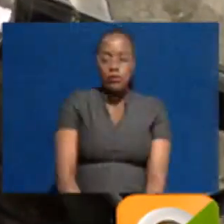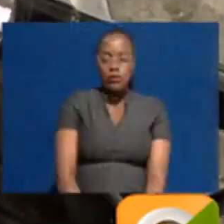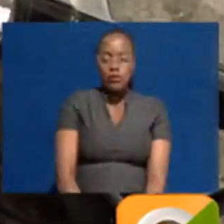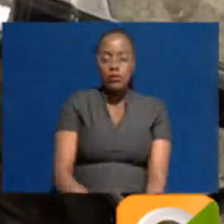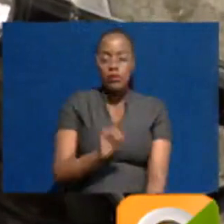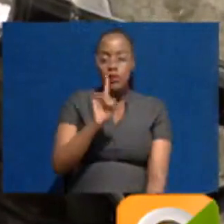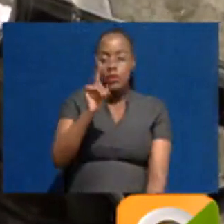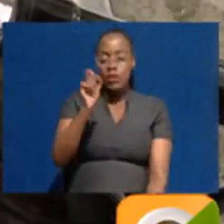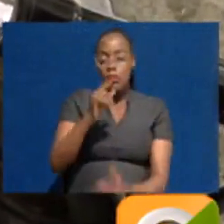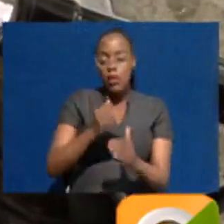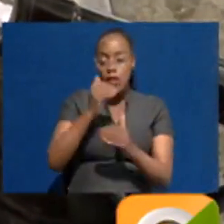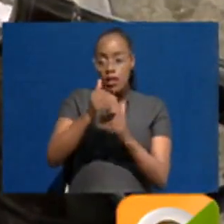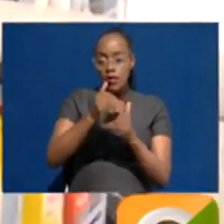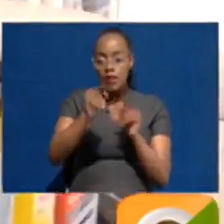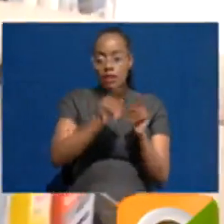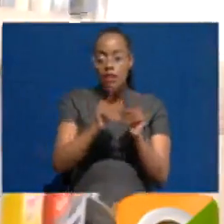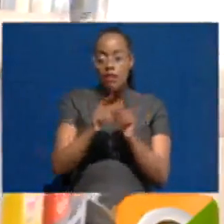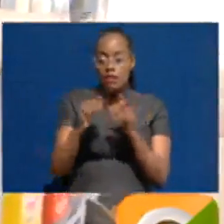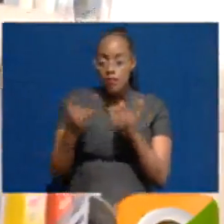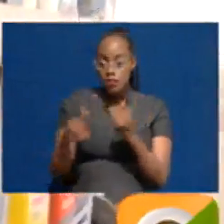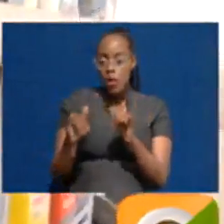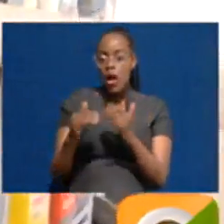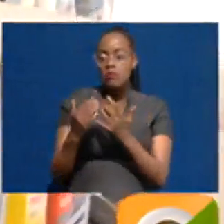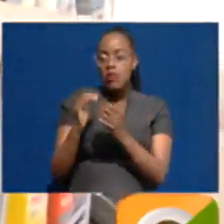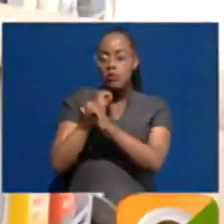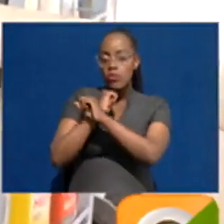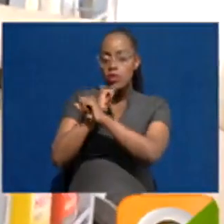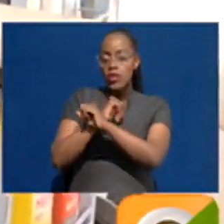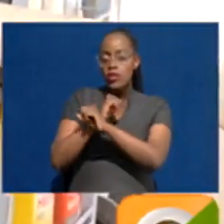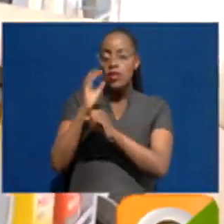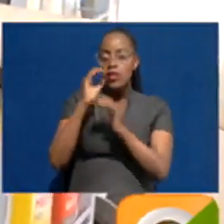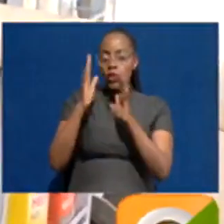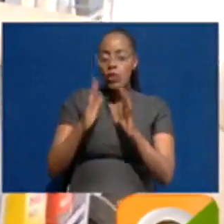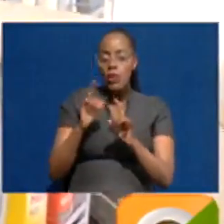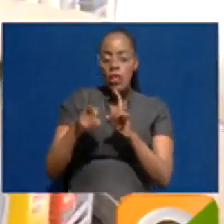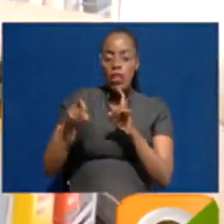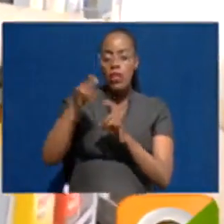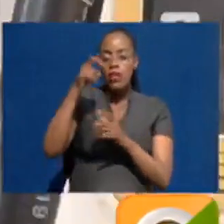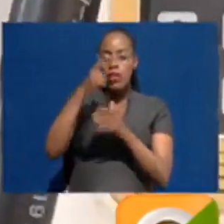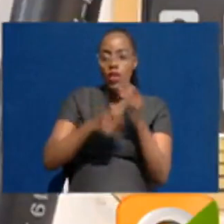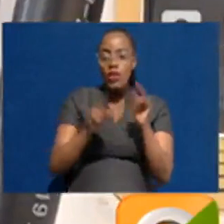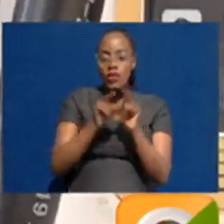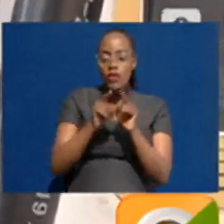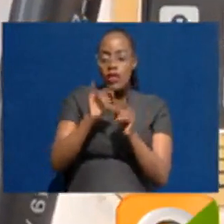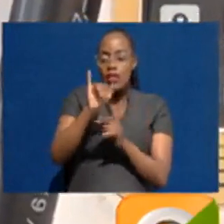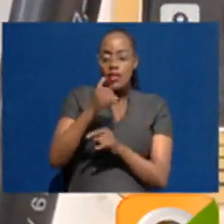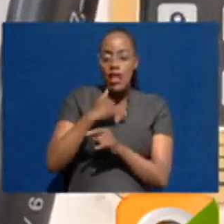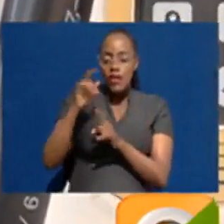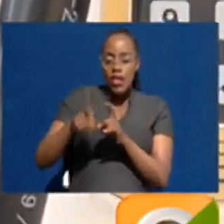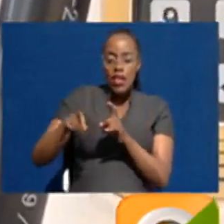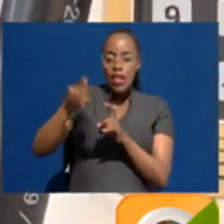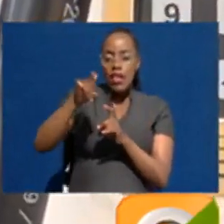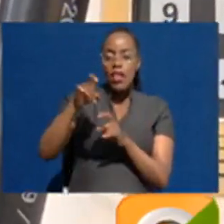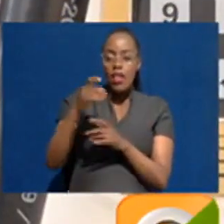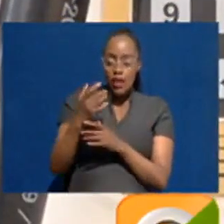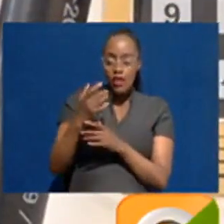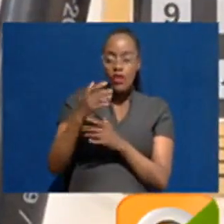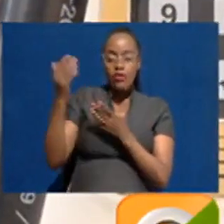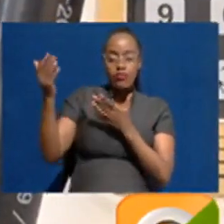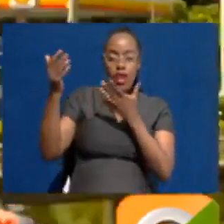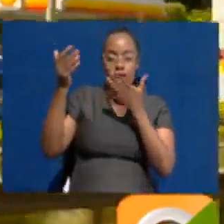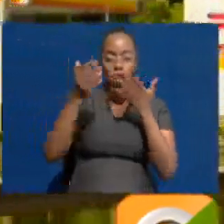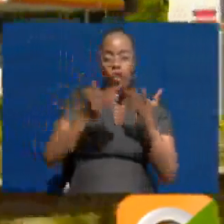next 1 month in order to cushion consumers from a spike in prices as a consequence of increased landed costs.